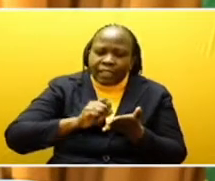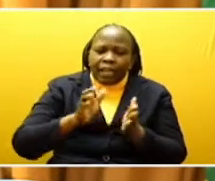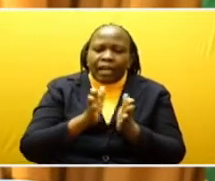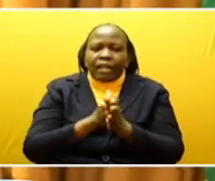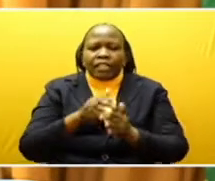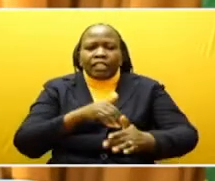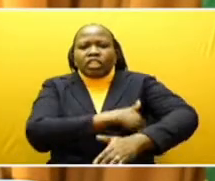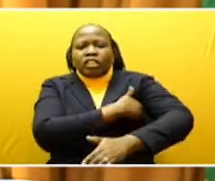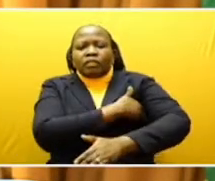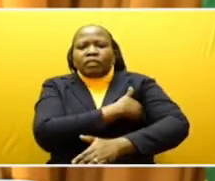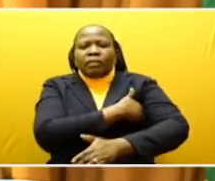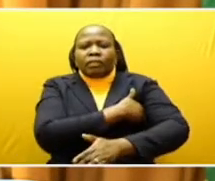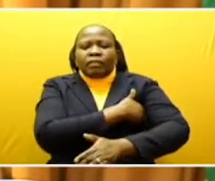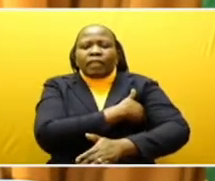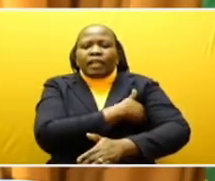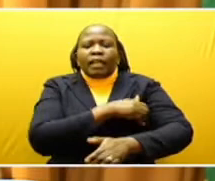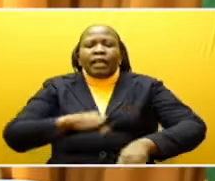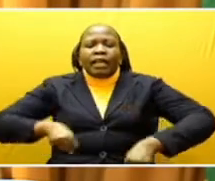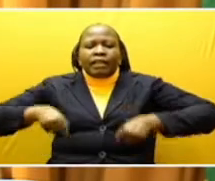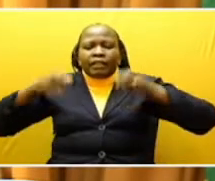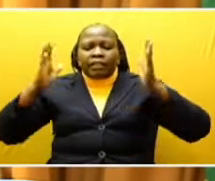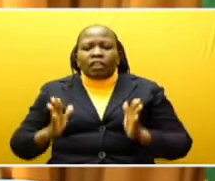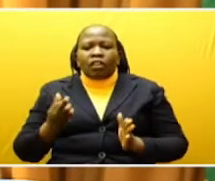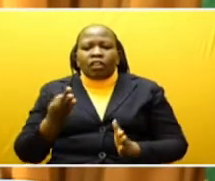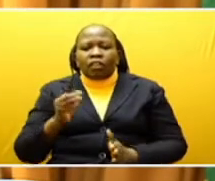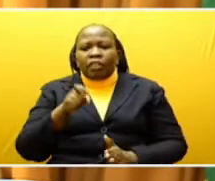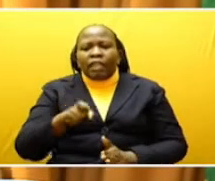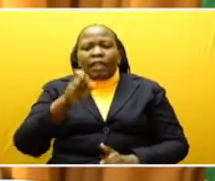Executive Officer of the IEBC.